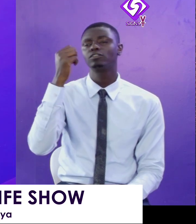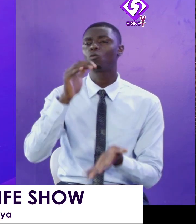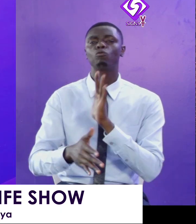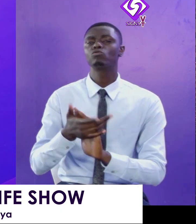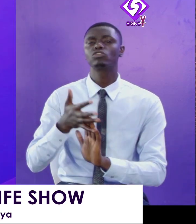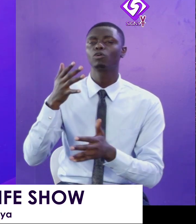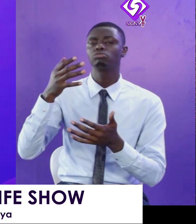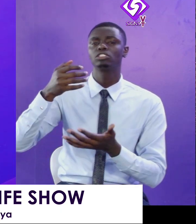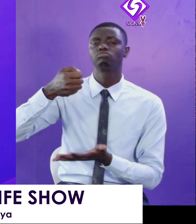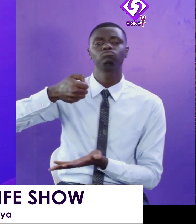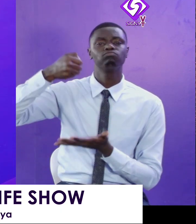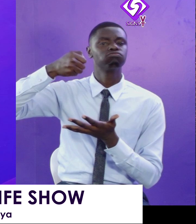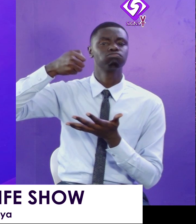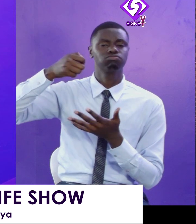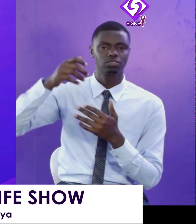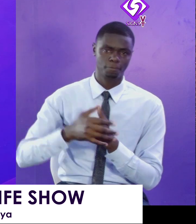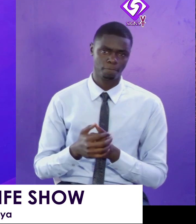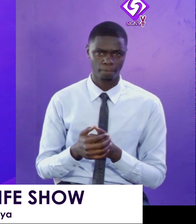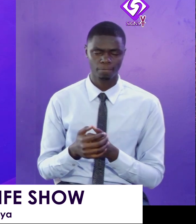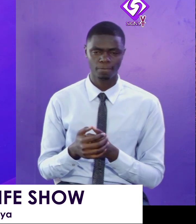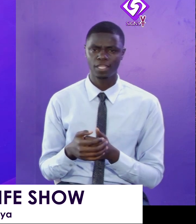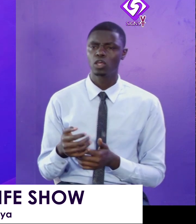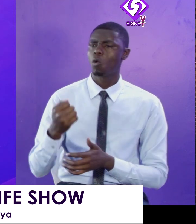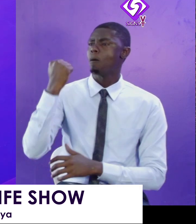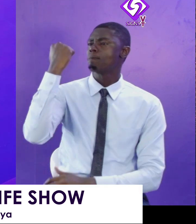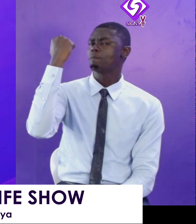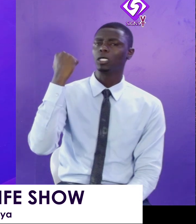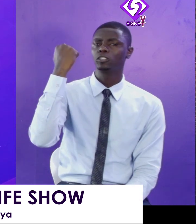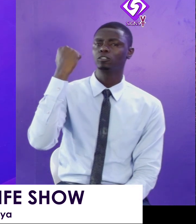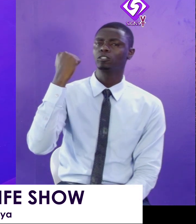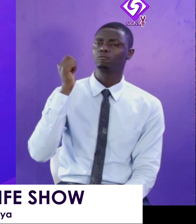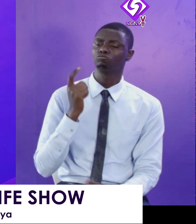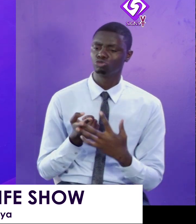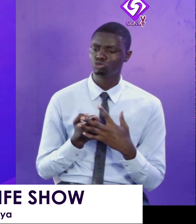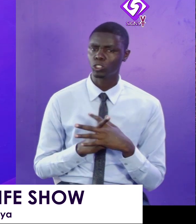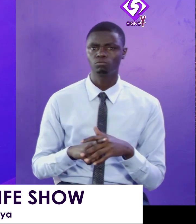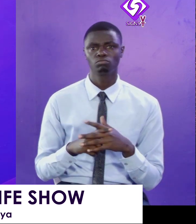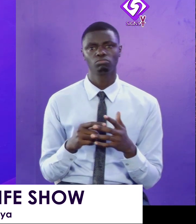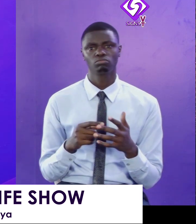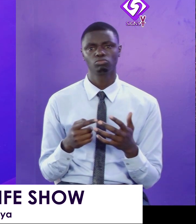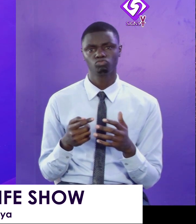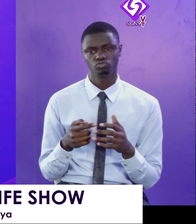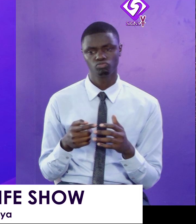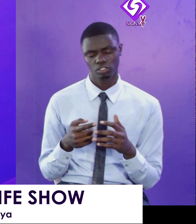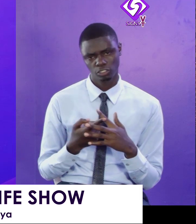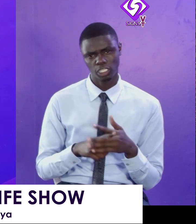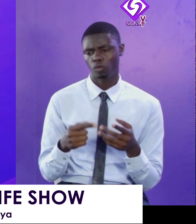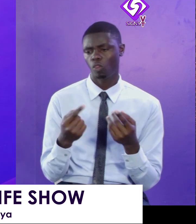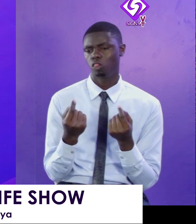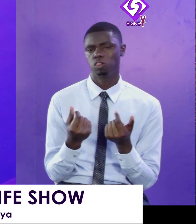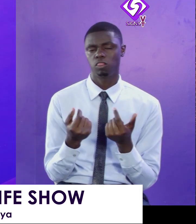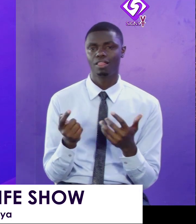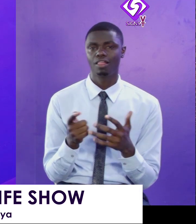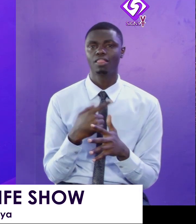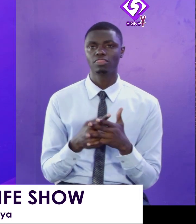a break. And the more you get into betting, the more you want more. Yeah, nothing wrong.